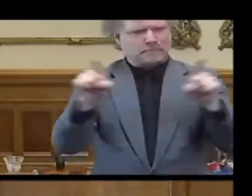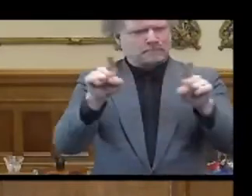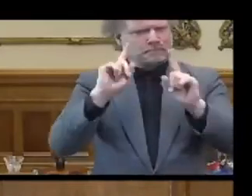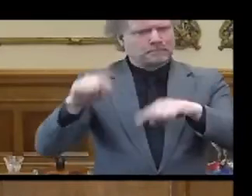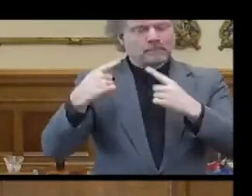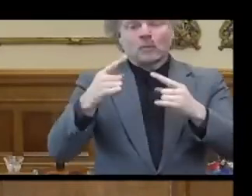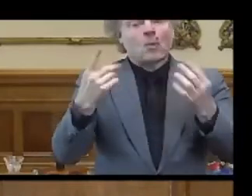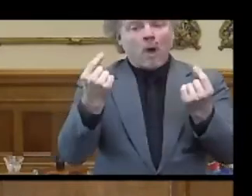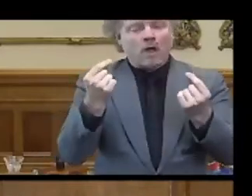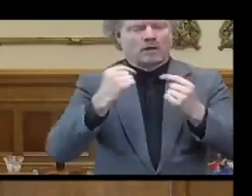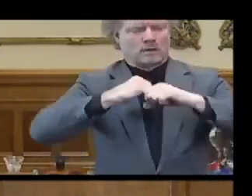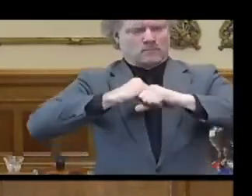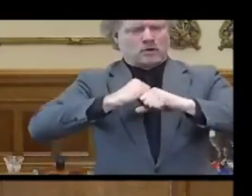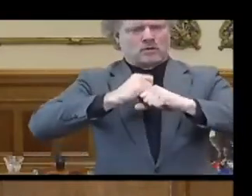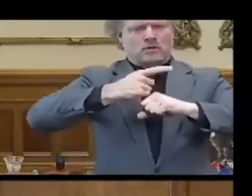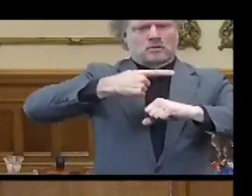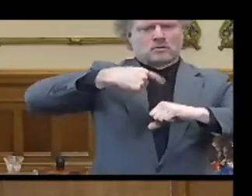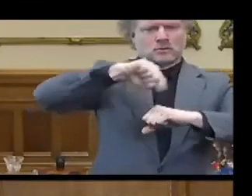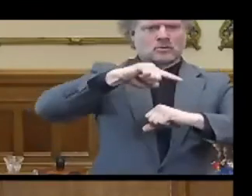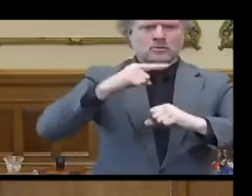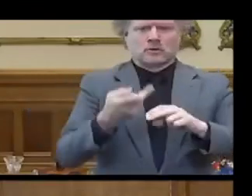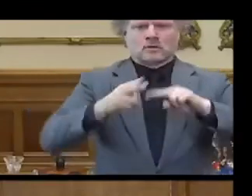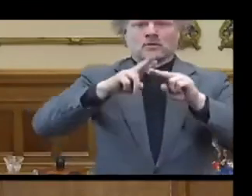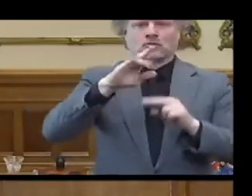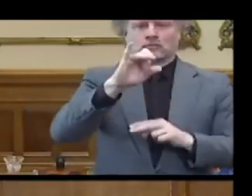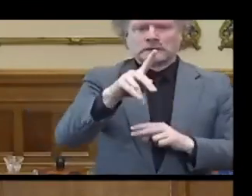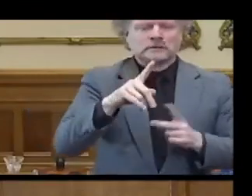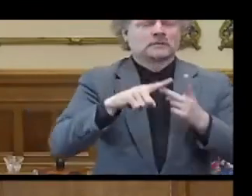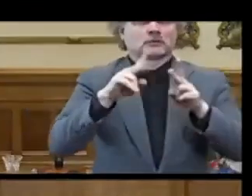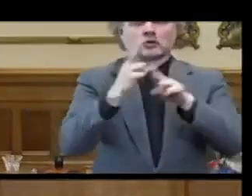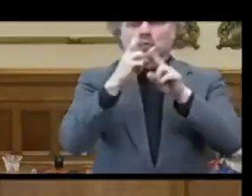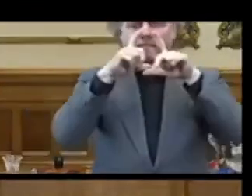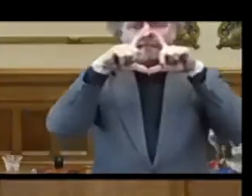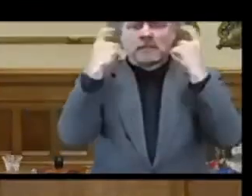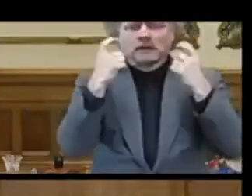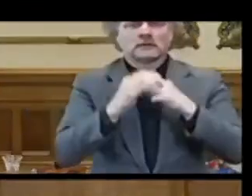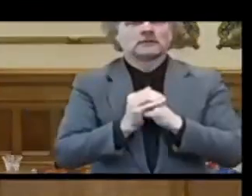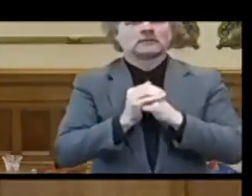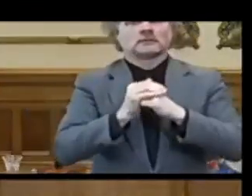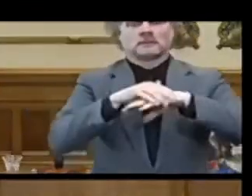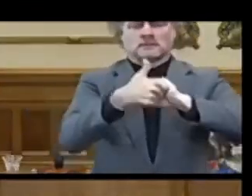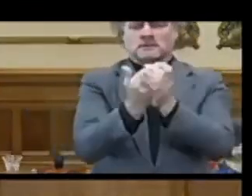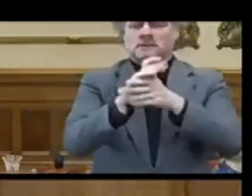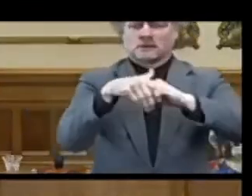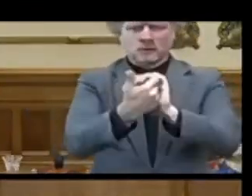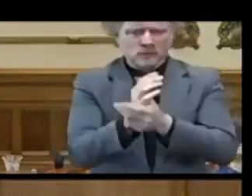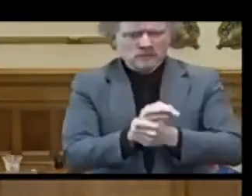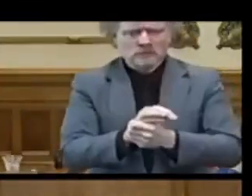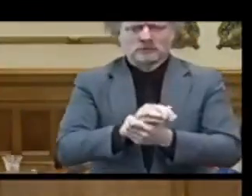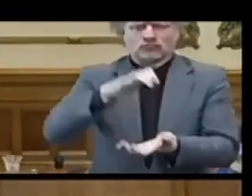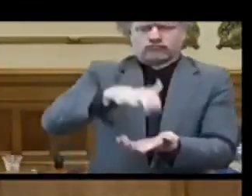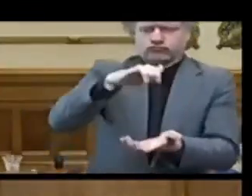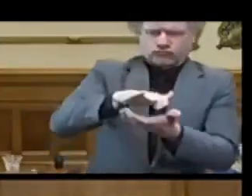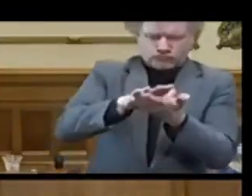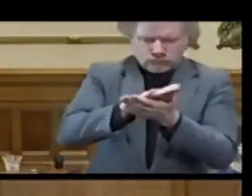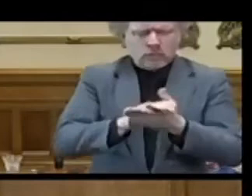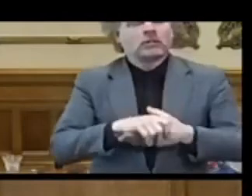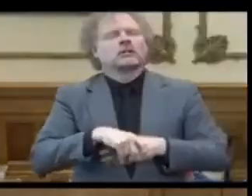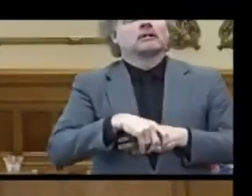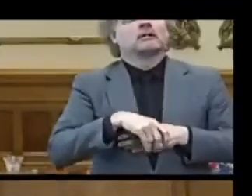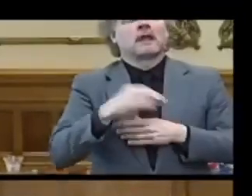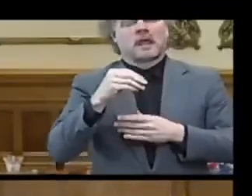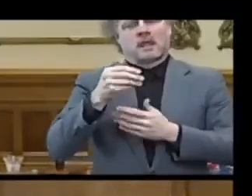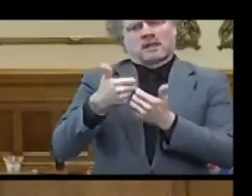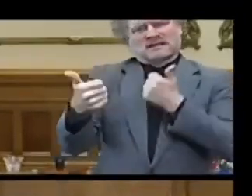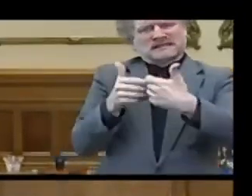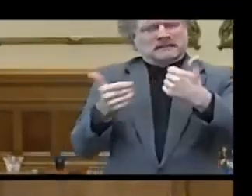of those individuals that are at increased risk, the wearing of masks, the good hand hygiene, the social distancing to the best of